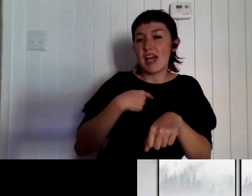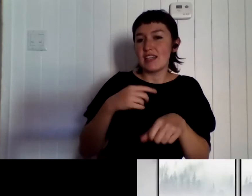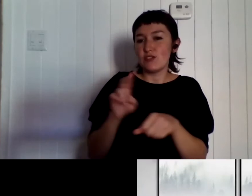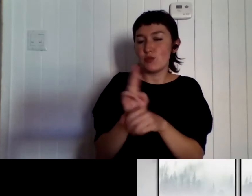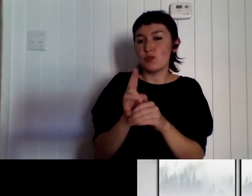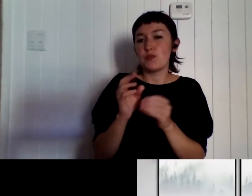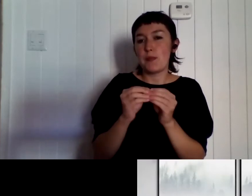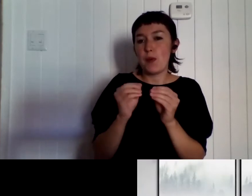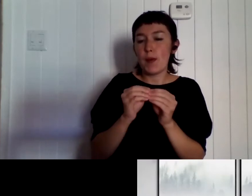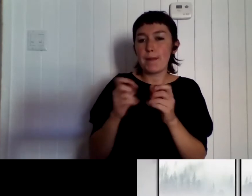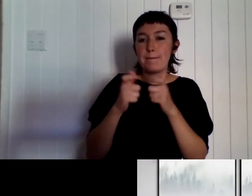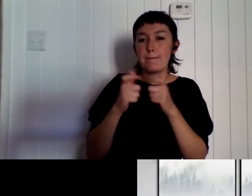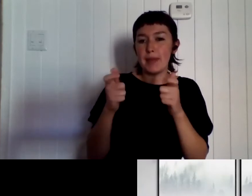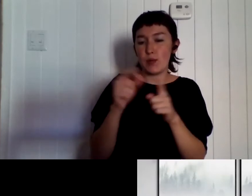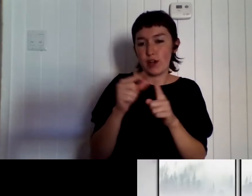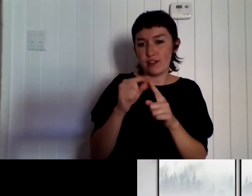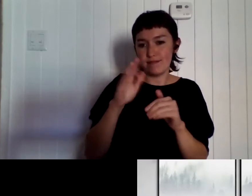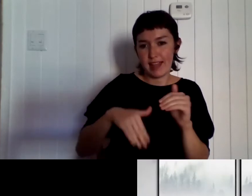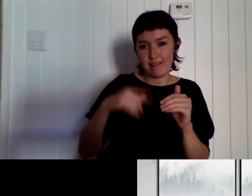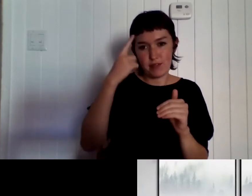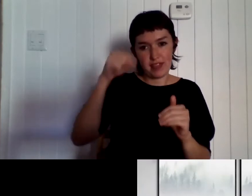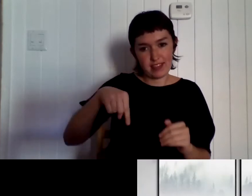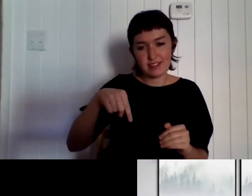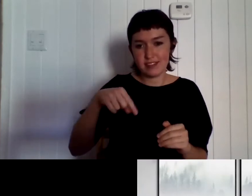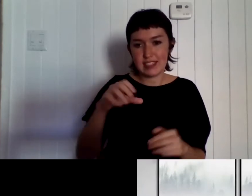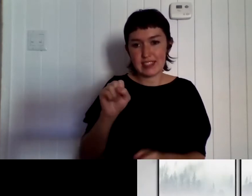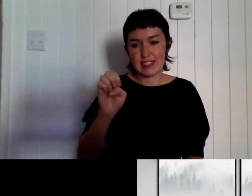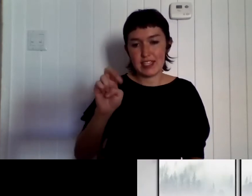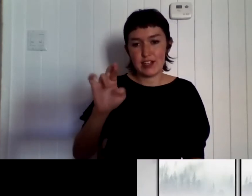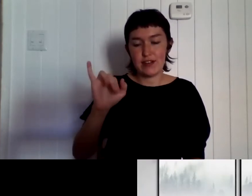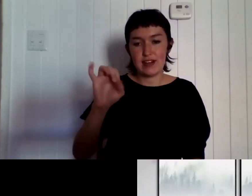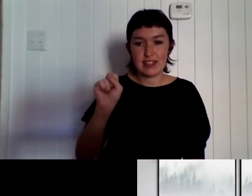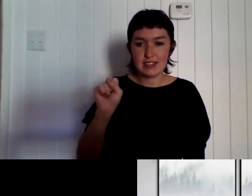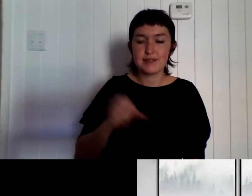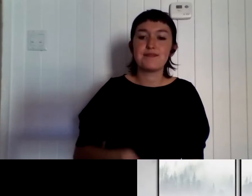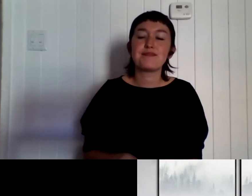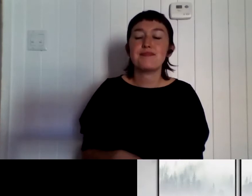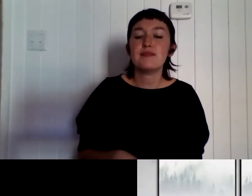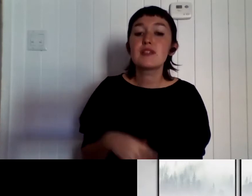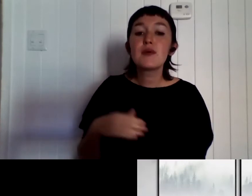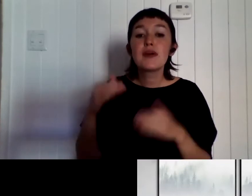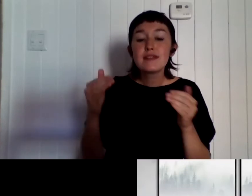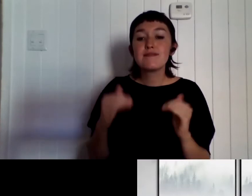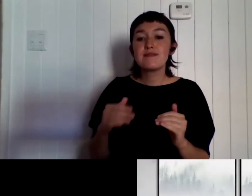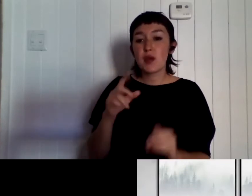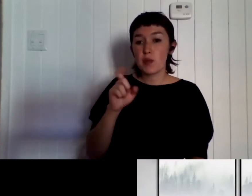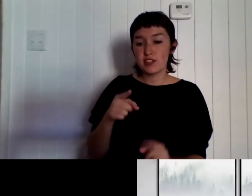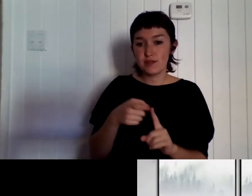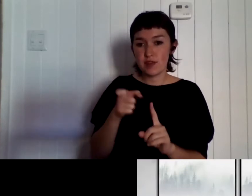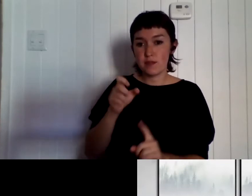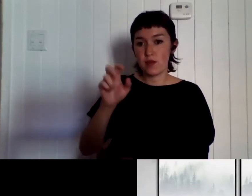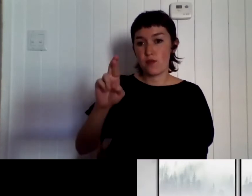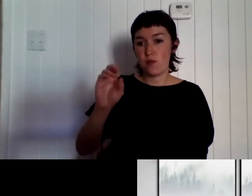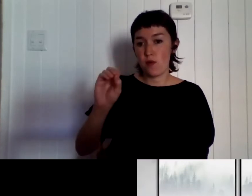do for this series. We've got a couple questions from Roland Roth's class about your lifestyle. Do you have a